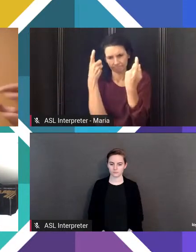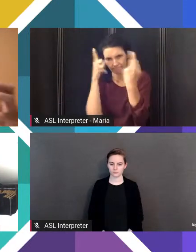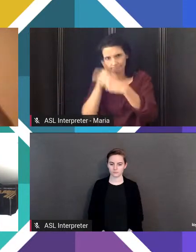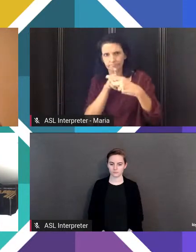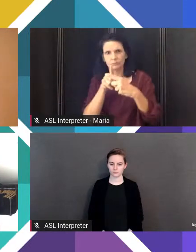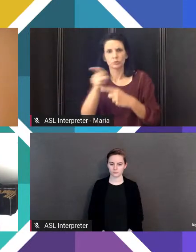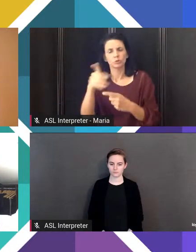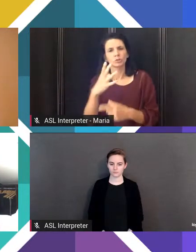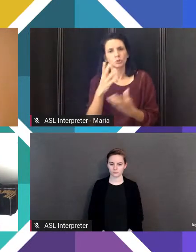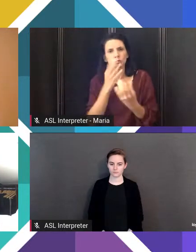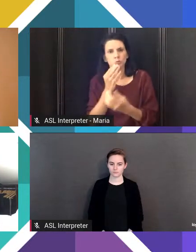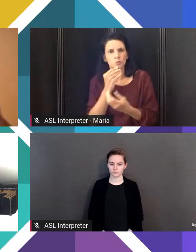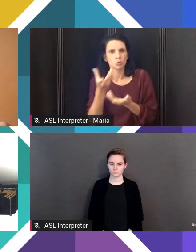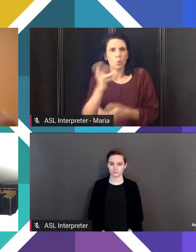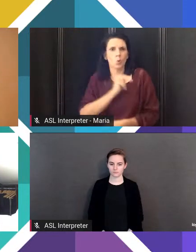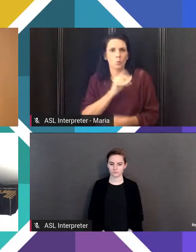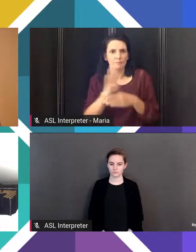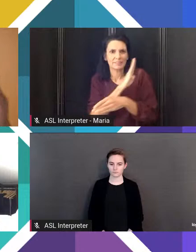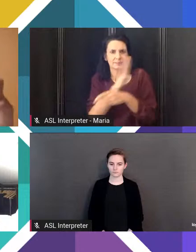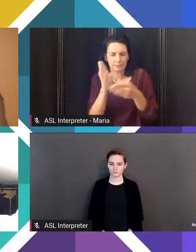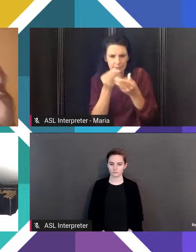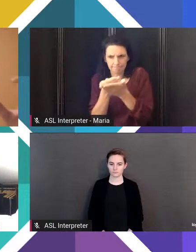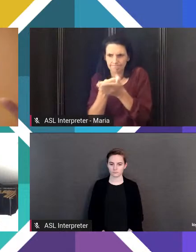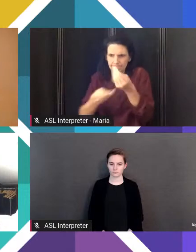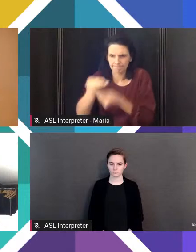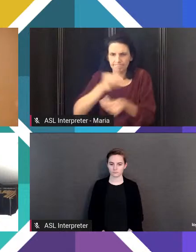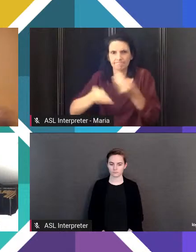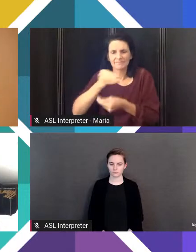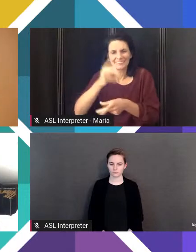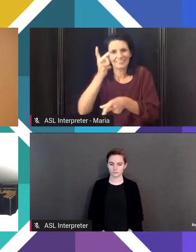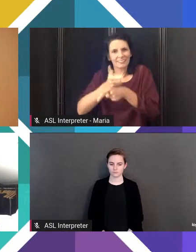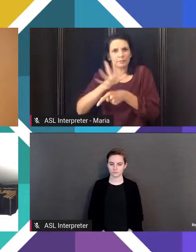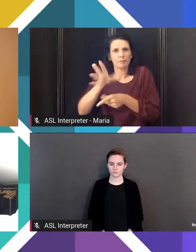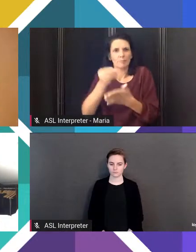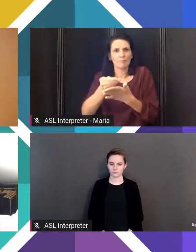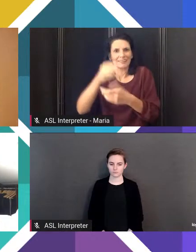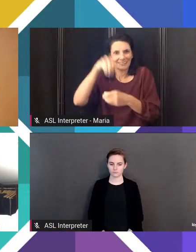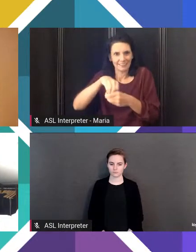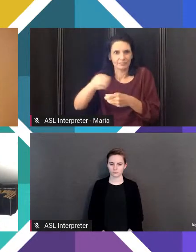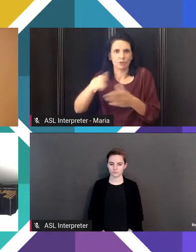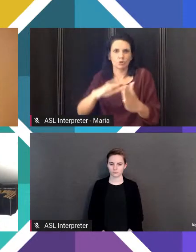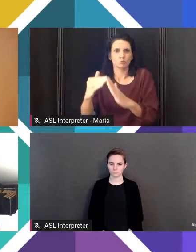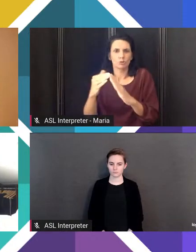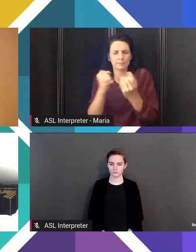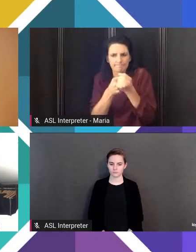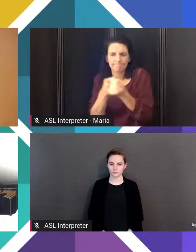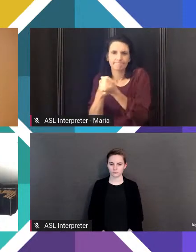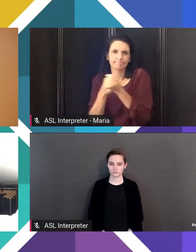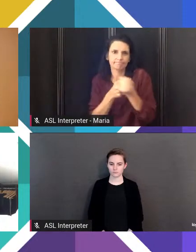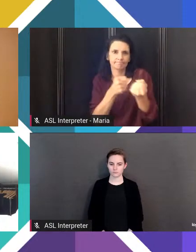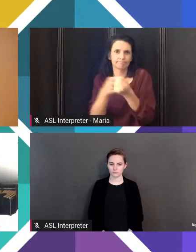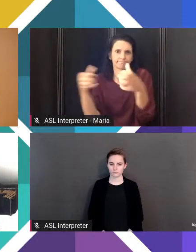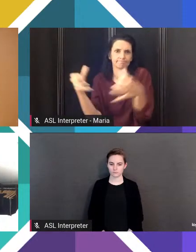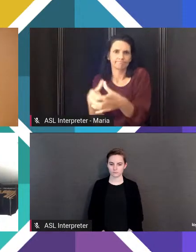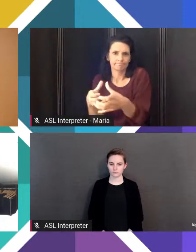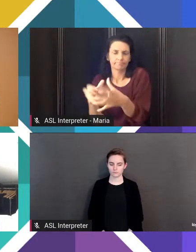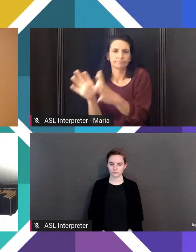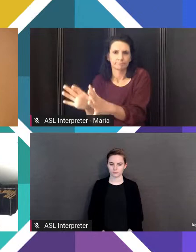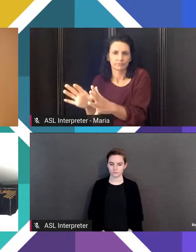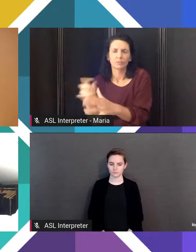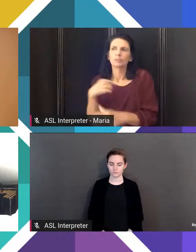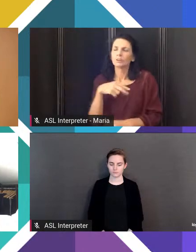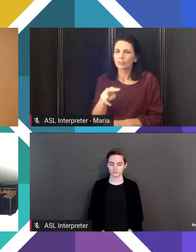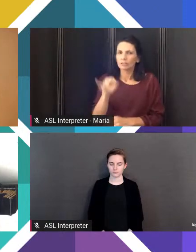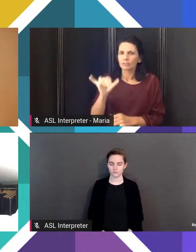Jewish-owned businesses and keeping the money kind of quote-unquote in the community. And I think one of the ways, not the only way, but one of the ways we could start to